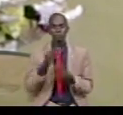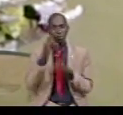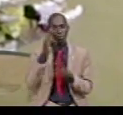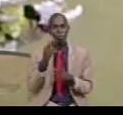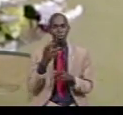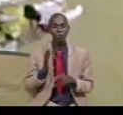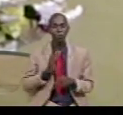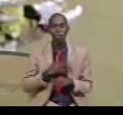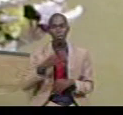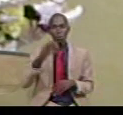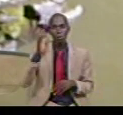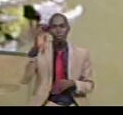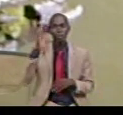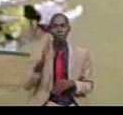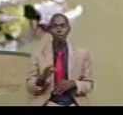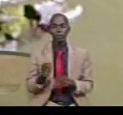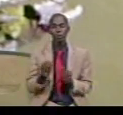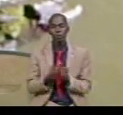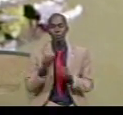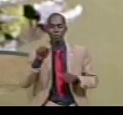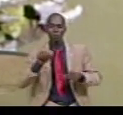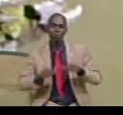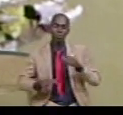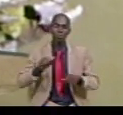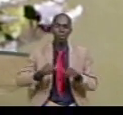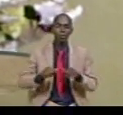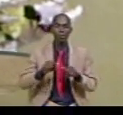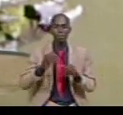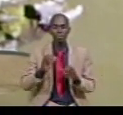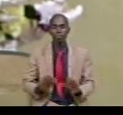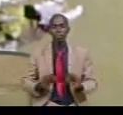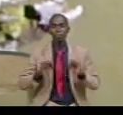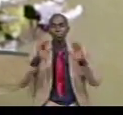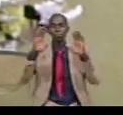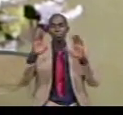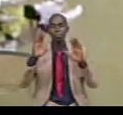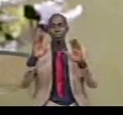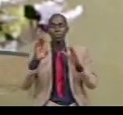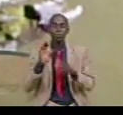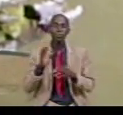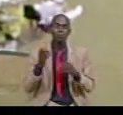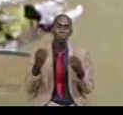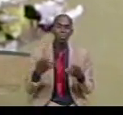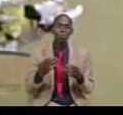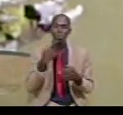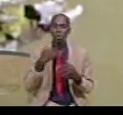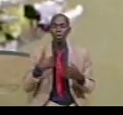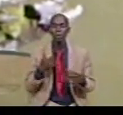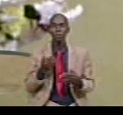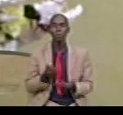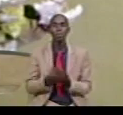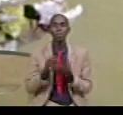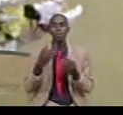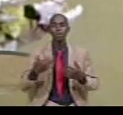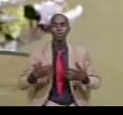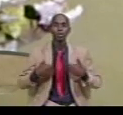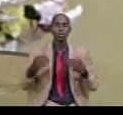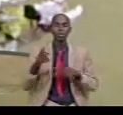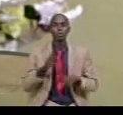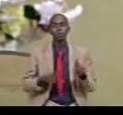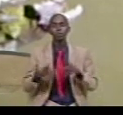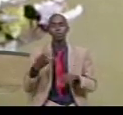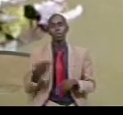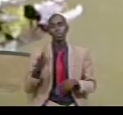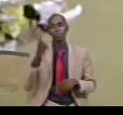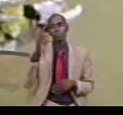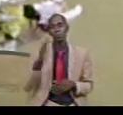whose unwavering dedication has touched the lives of countless young people across the globe. He is